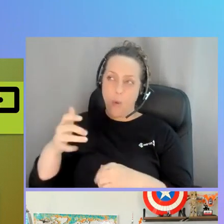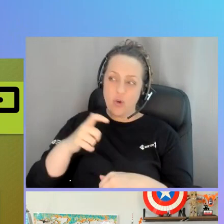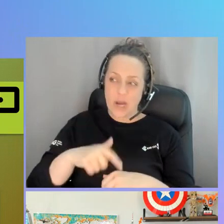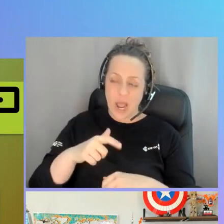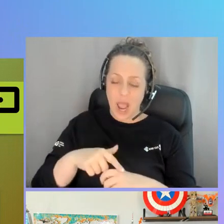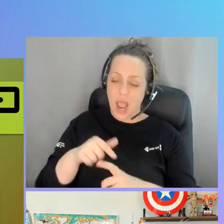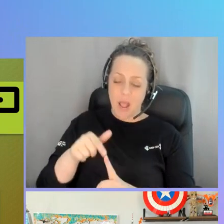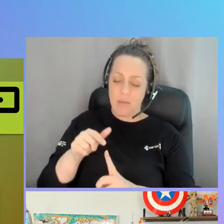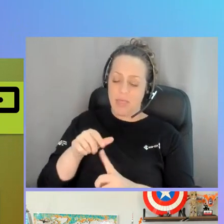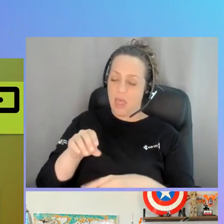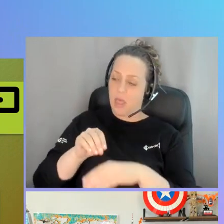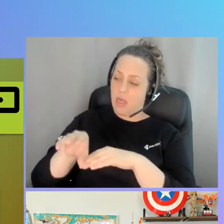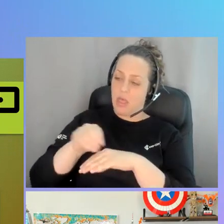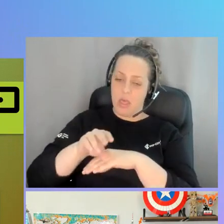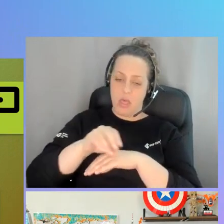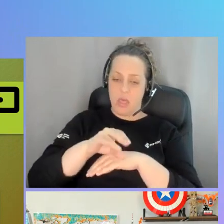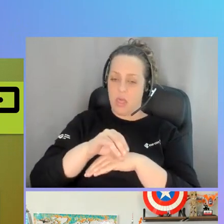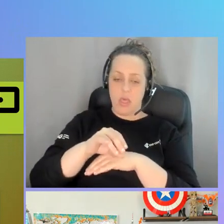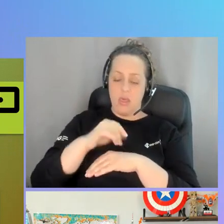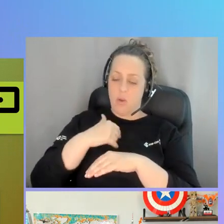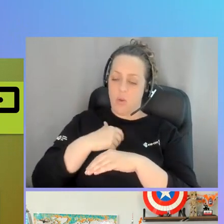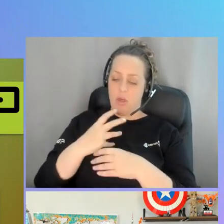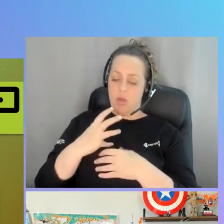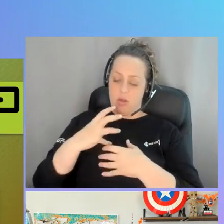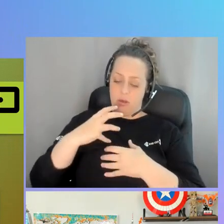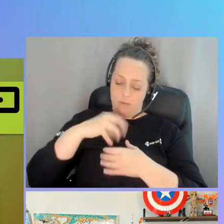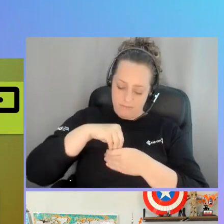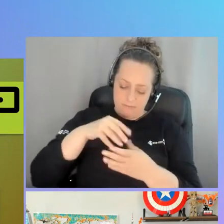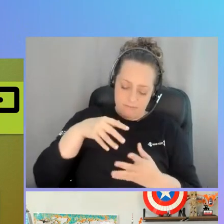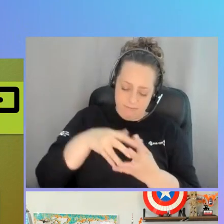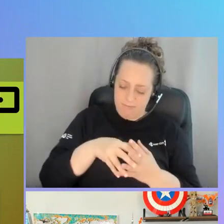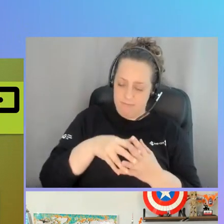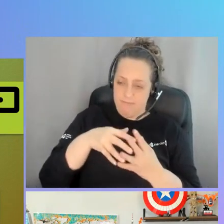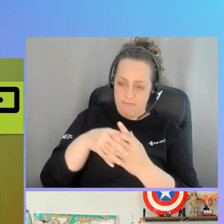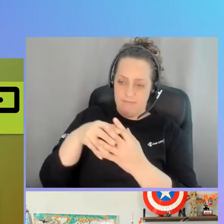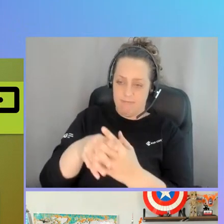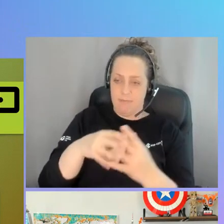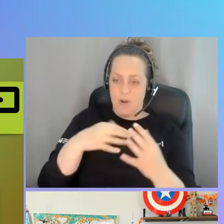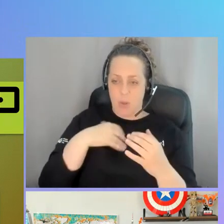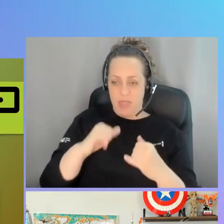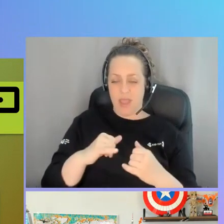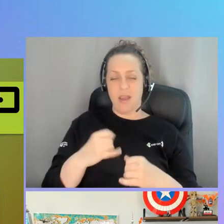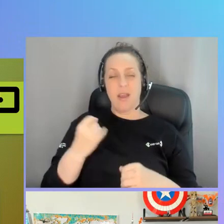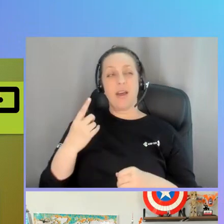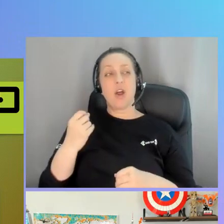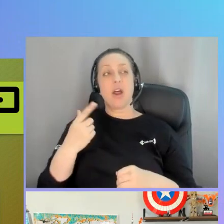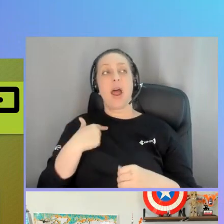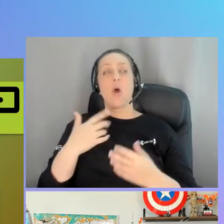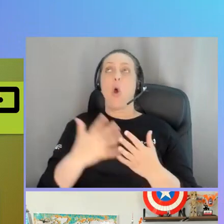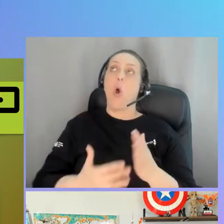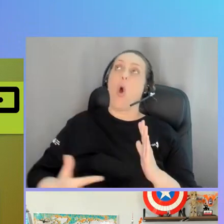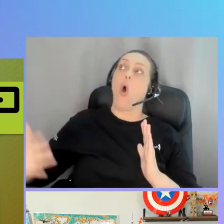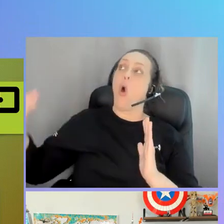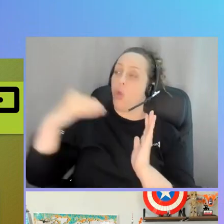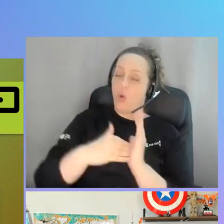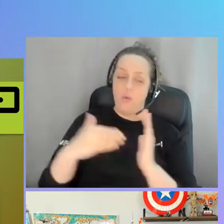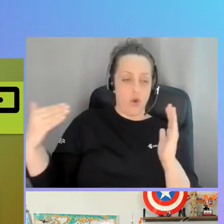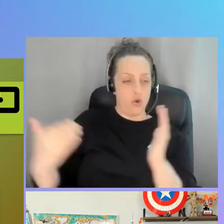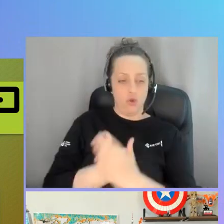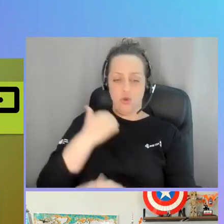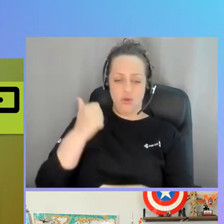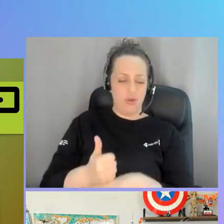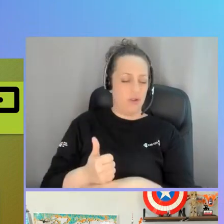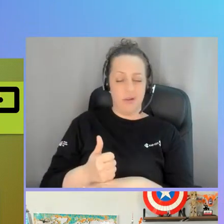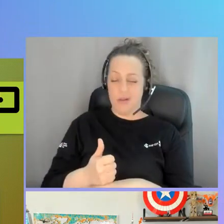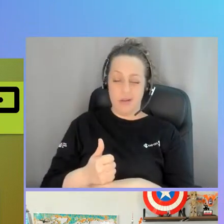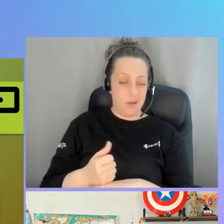own, make them your own. What I will say is I'm always in the business of not recreating the wheel, right? And sometimes when you get into the really deep technical